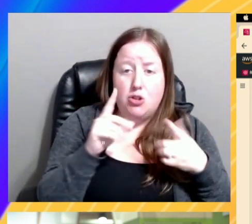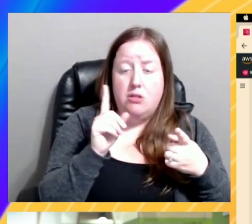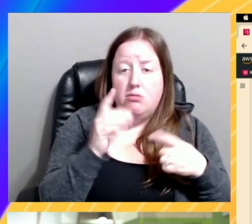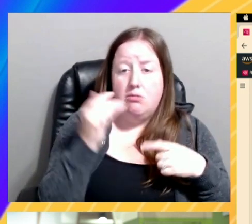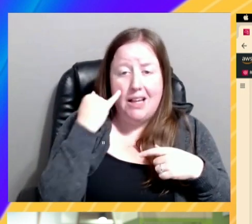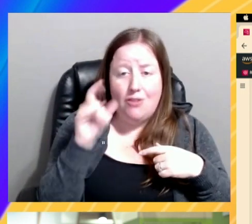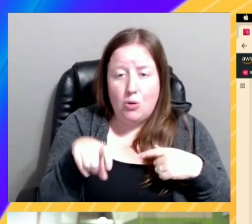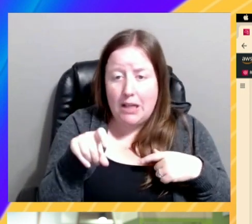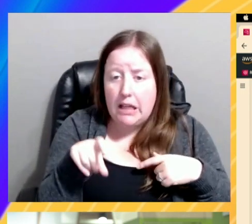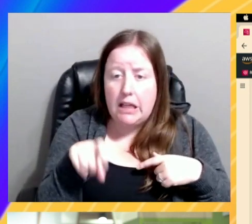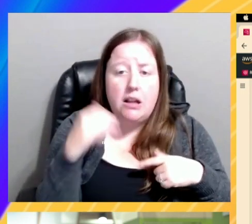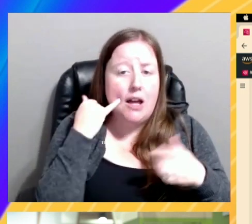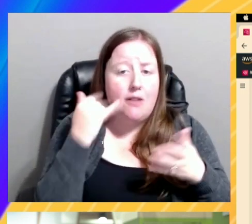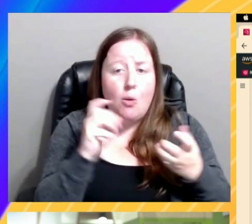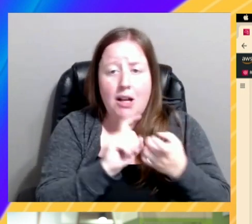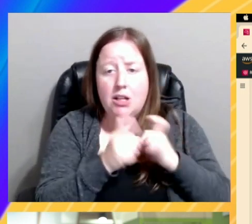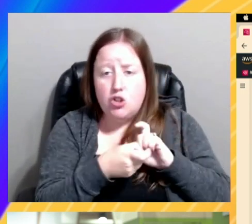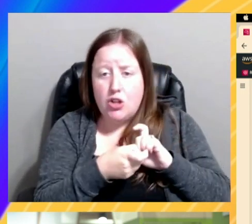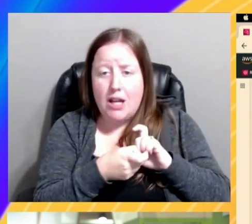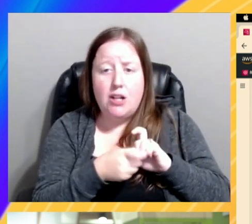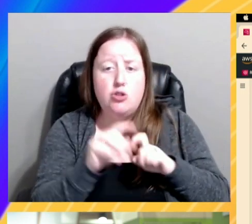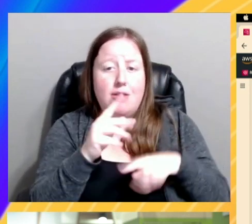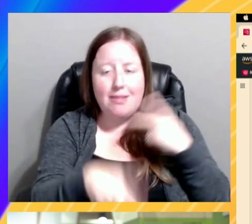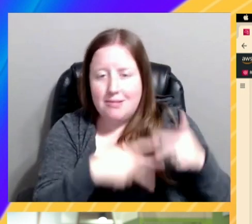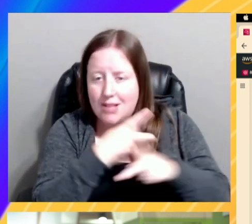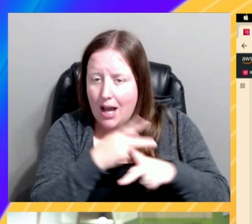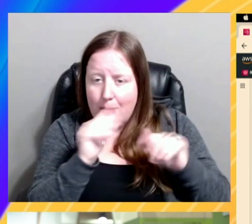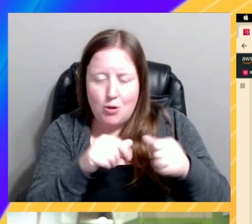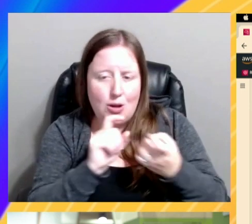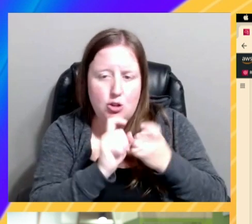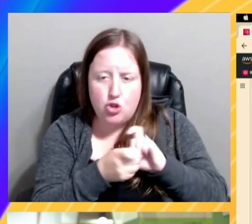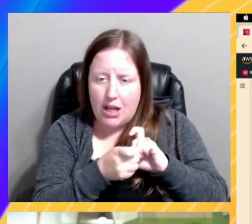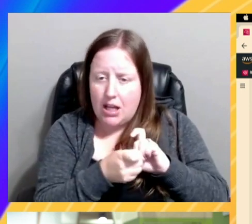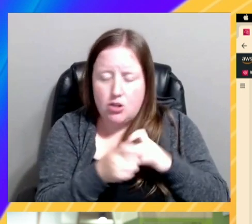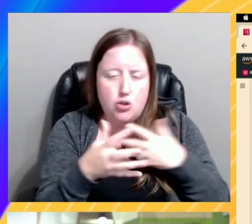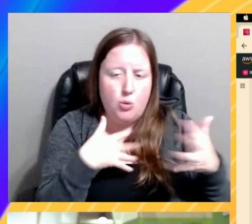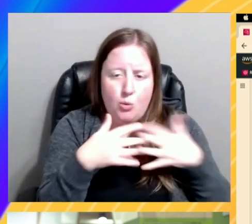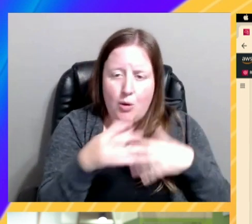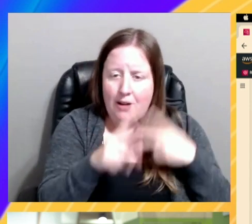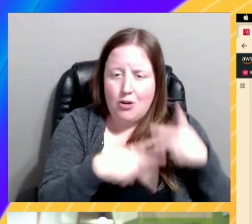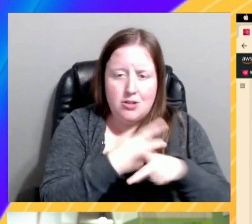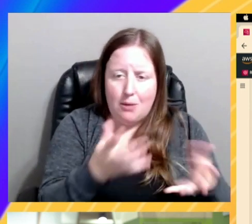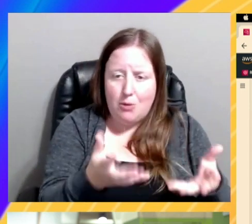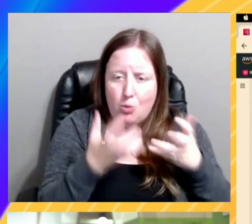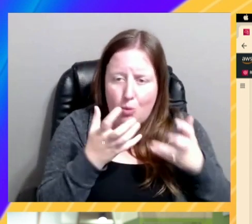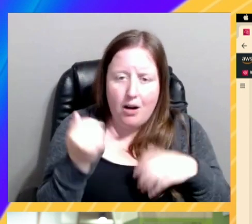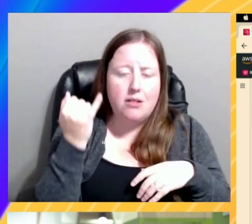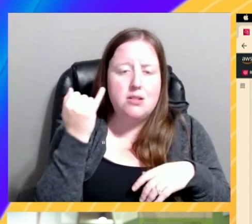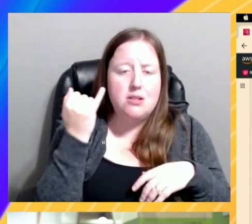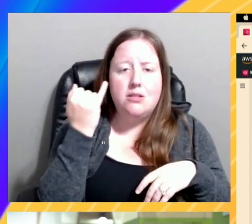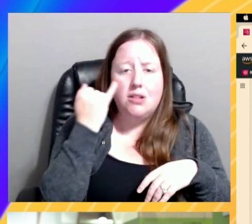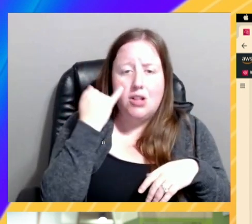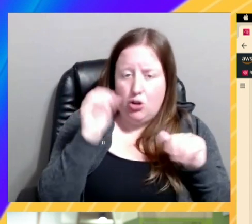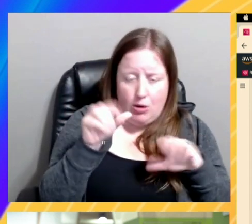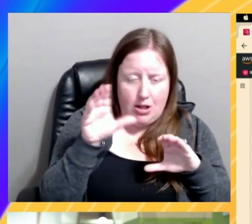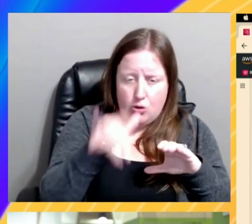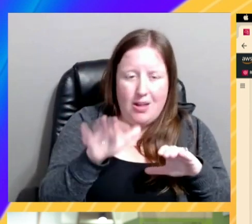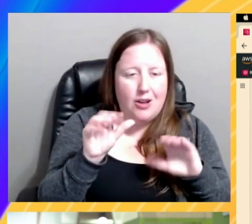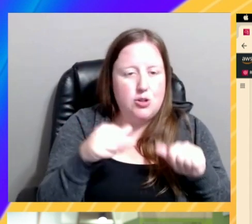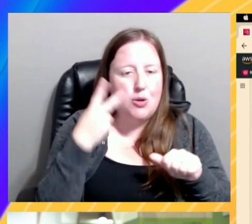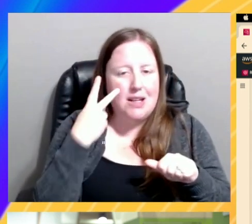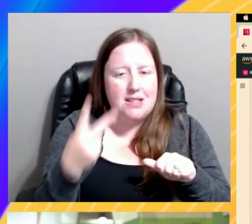go and change the widget type, you can change it from here. You can click on widget type here. If I want to do a stacked area, you can do that. So you see this time series